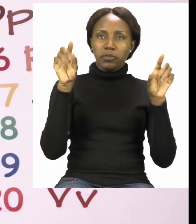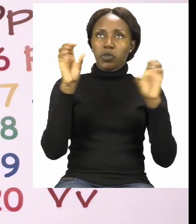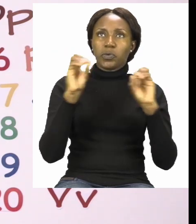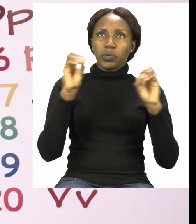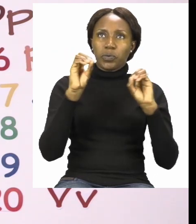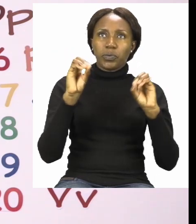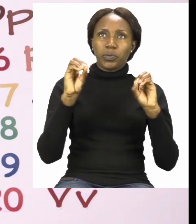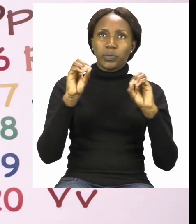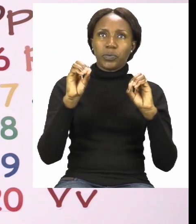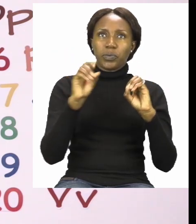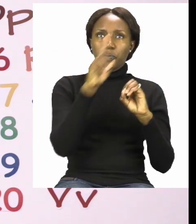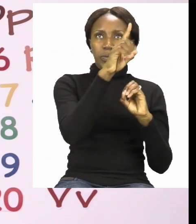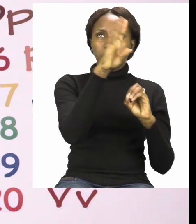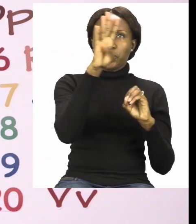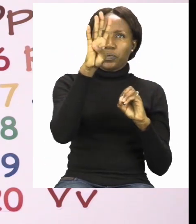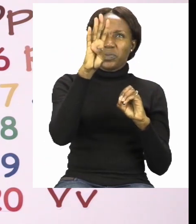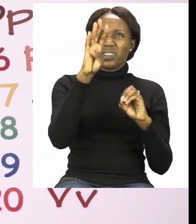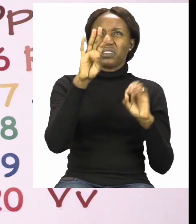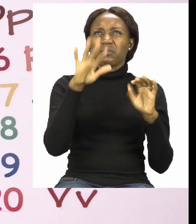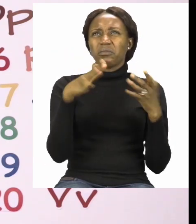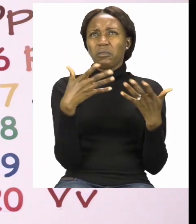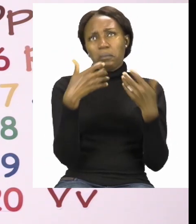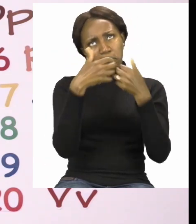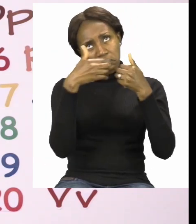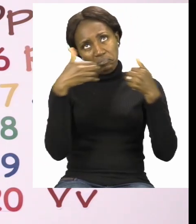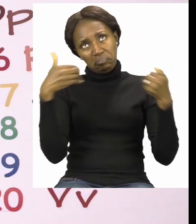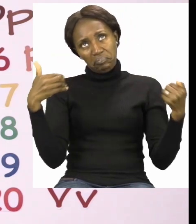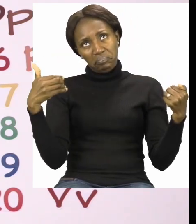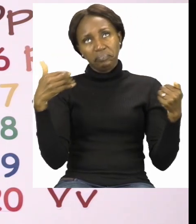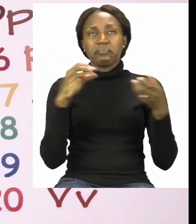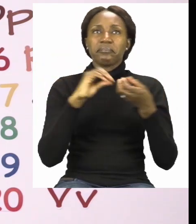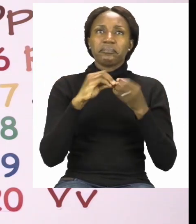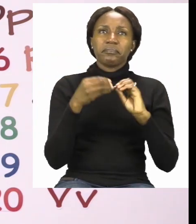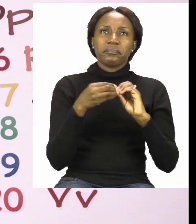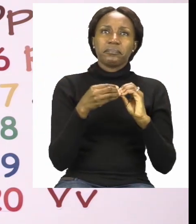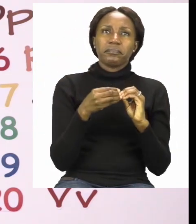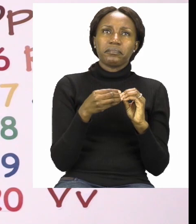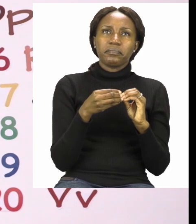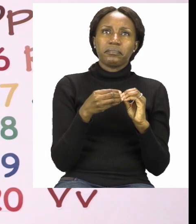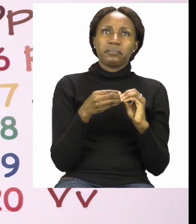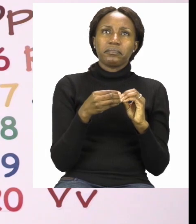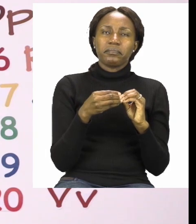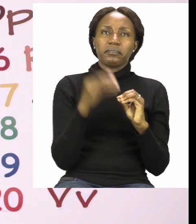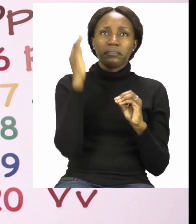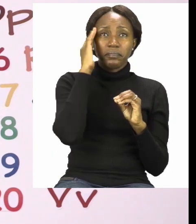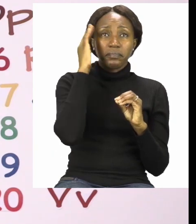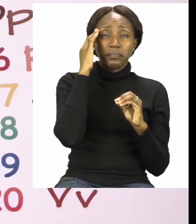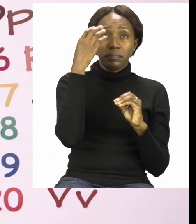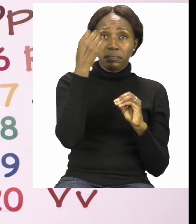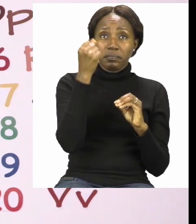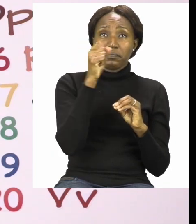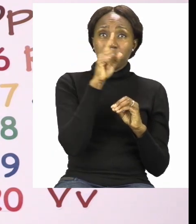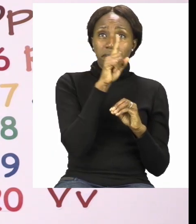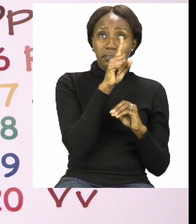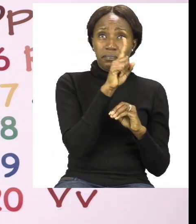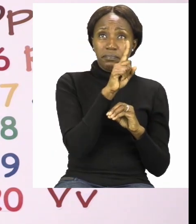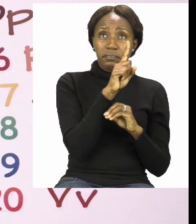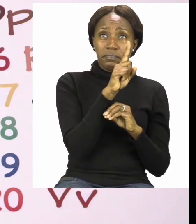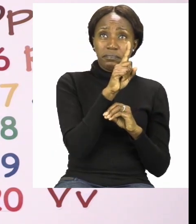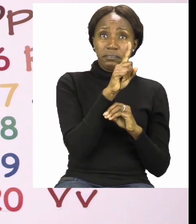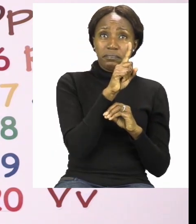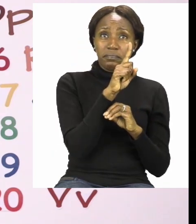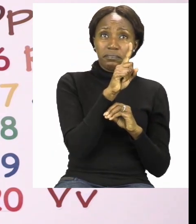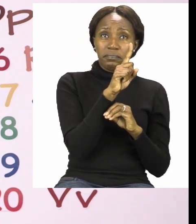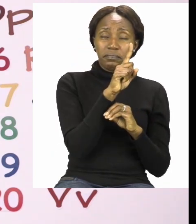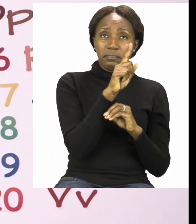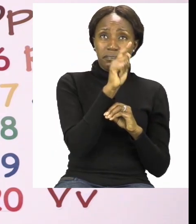now need to break down the number by decomposing. So we know we have the number 14. So we're going to start with our 1